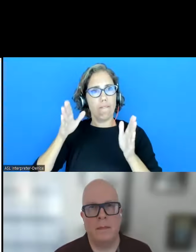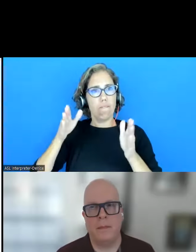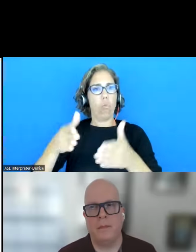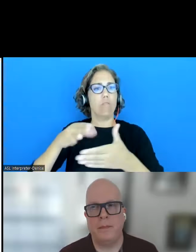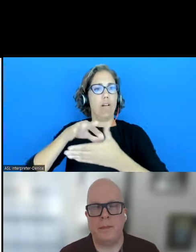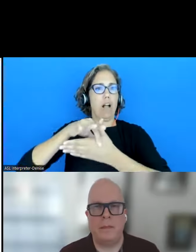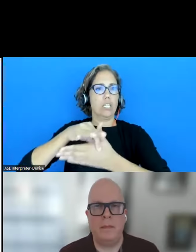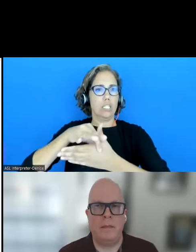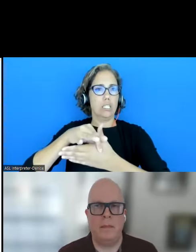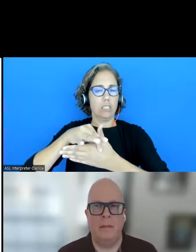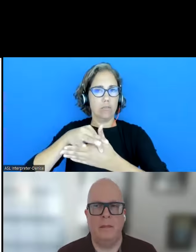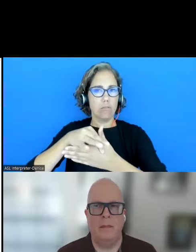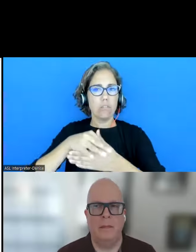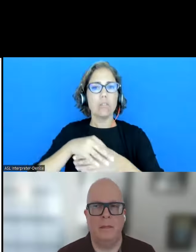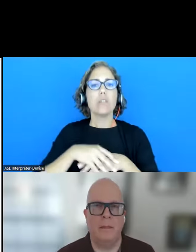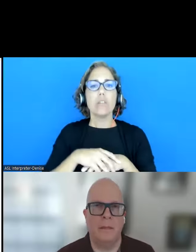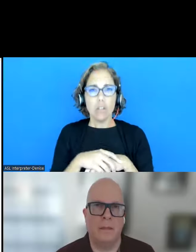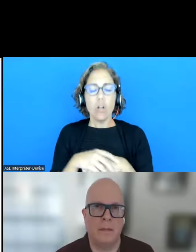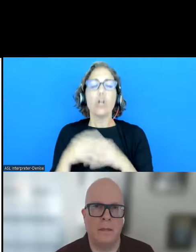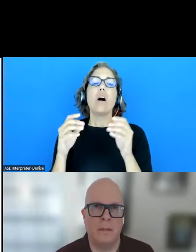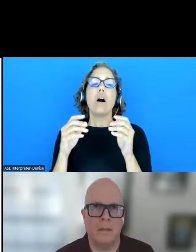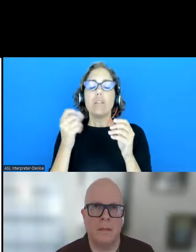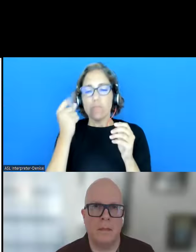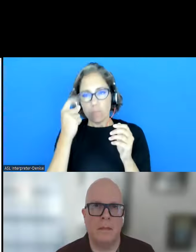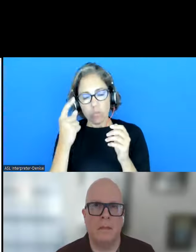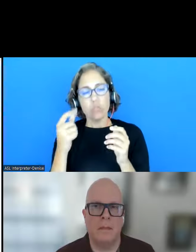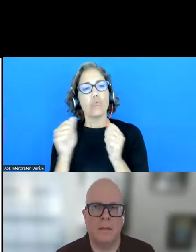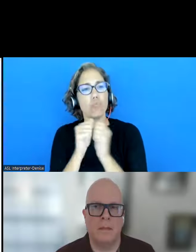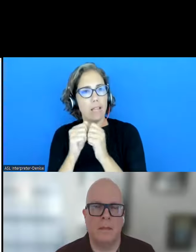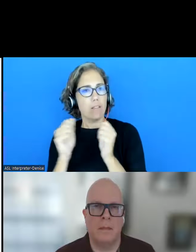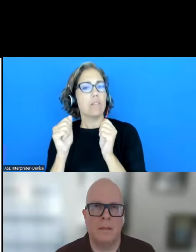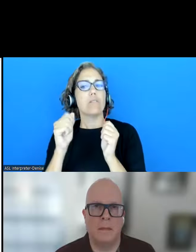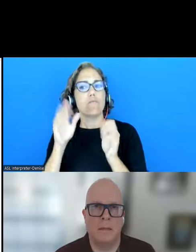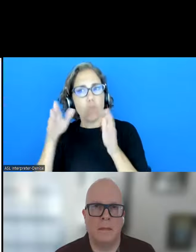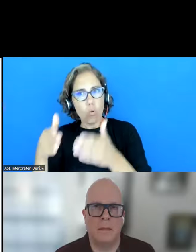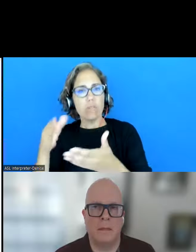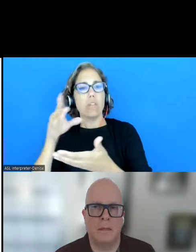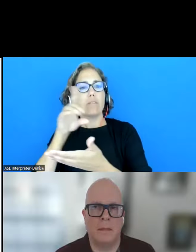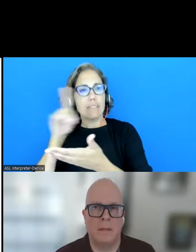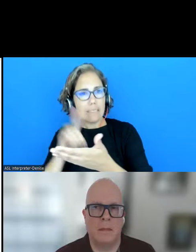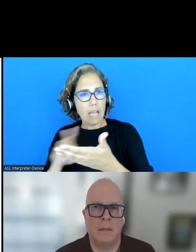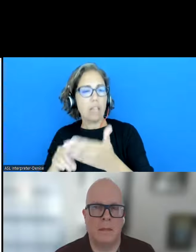content together, of course, with focus on design and development.